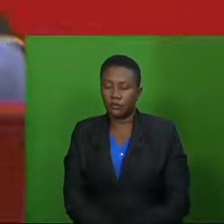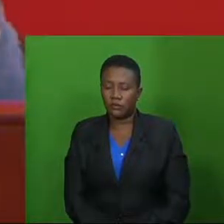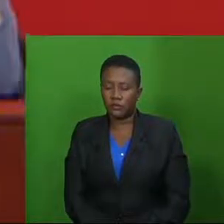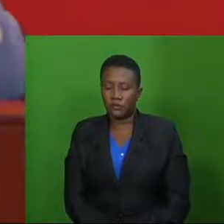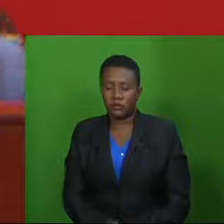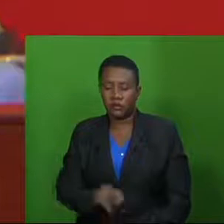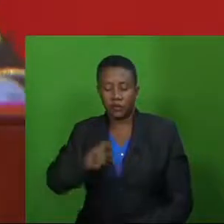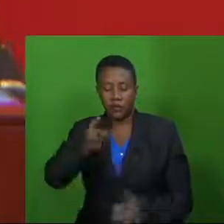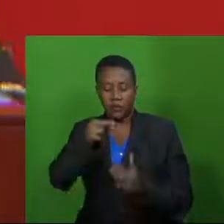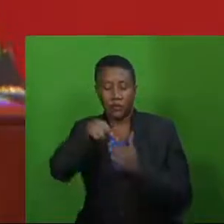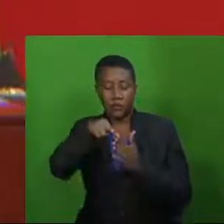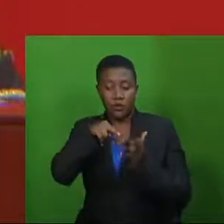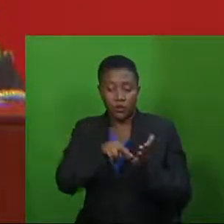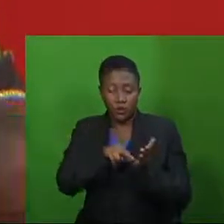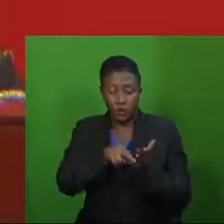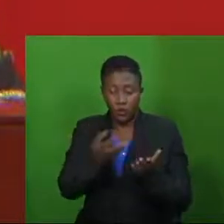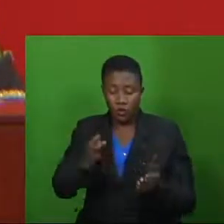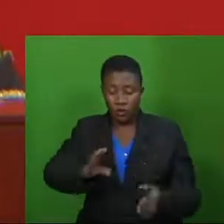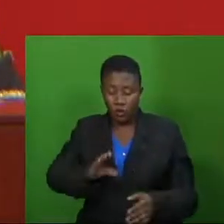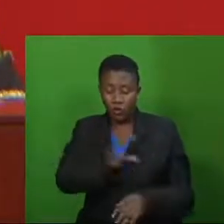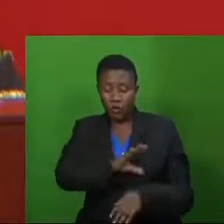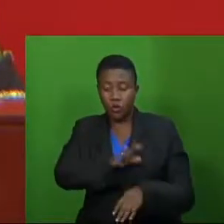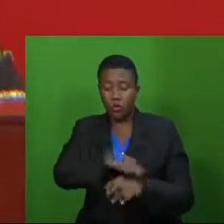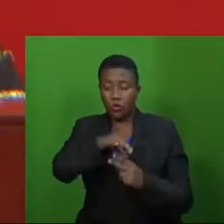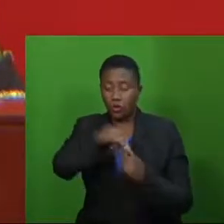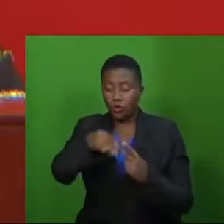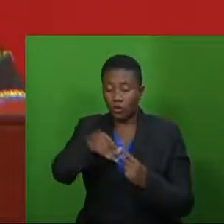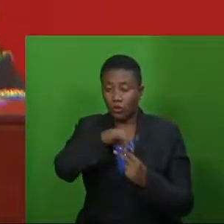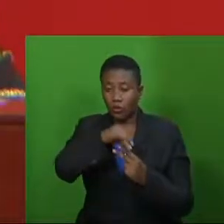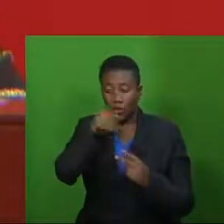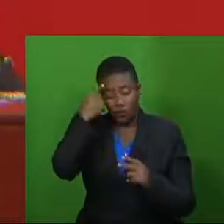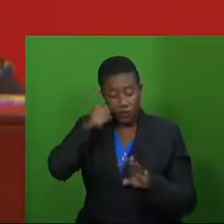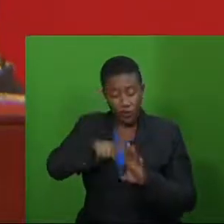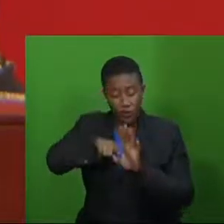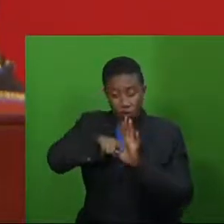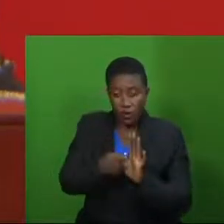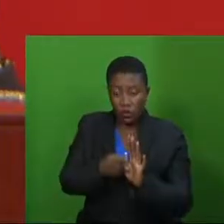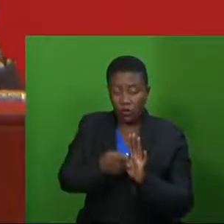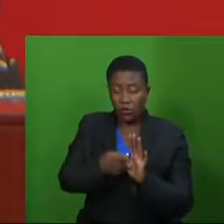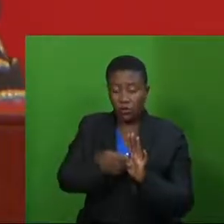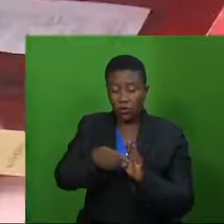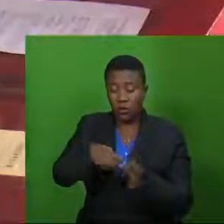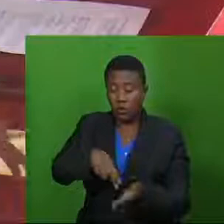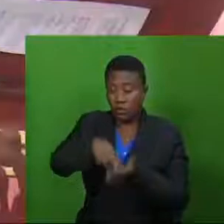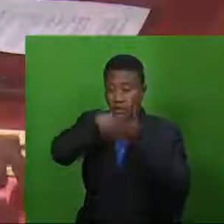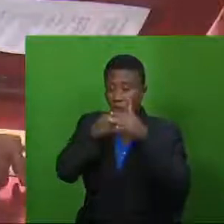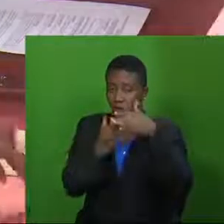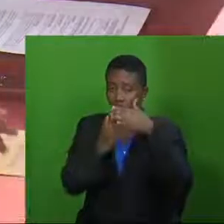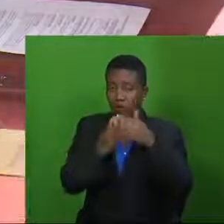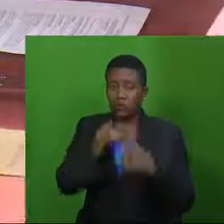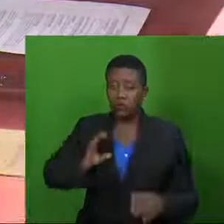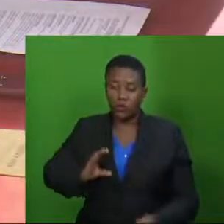Second report of the Committee of Selection on the composition of the membership of the Standing Orders Committee.